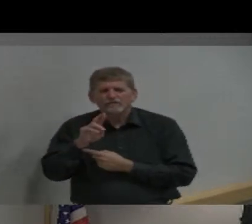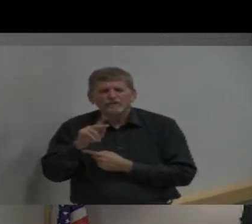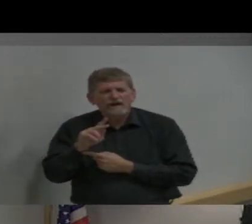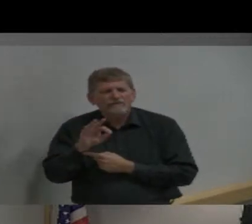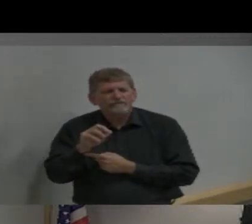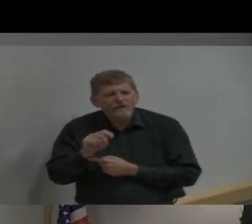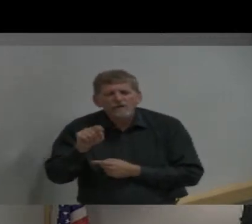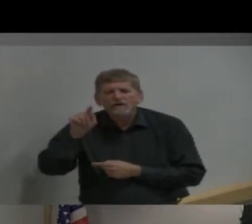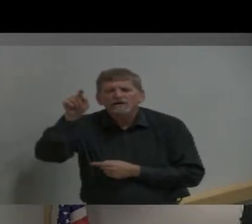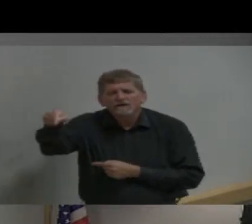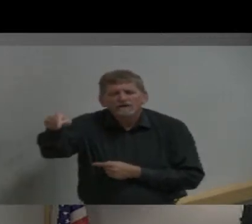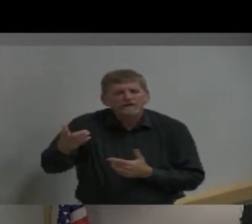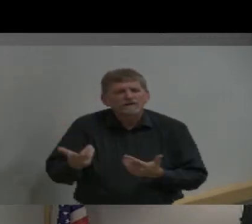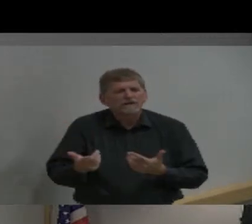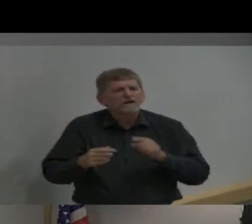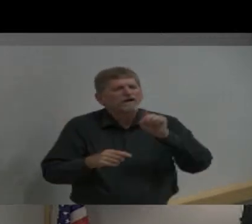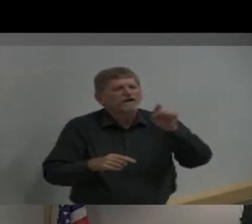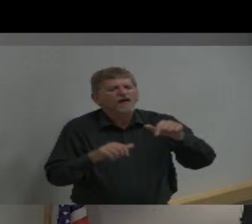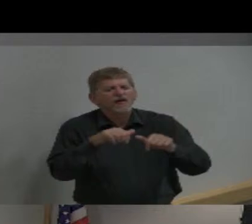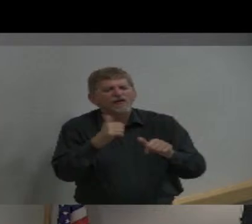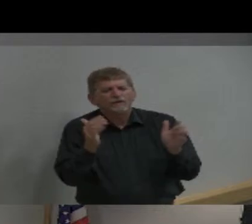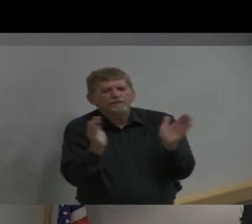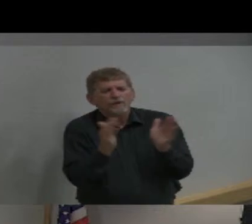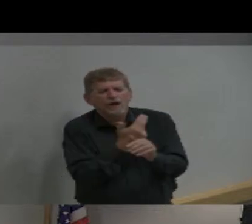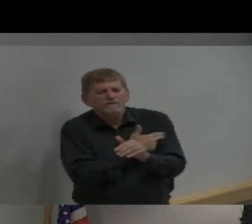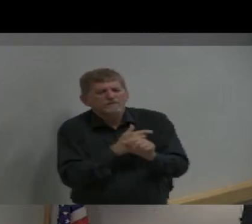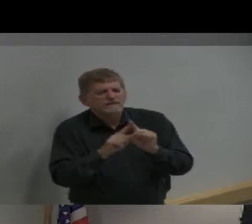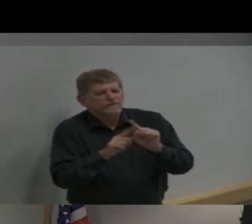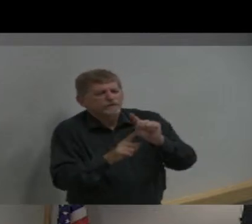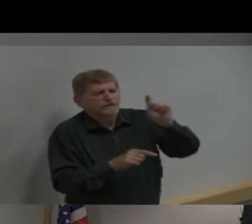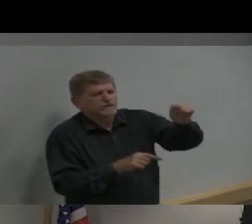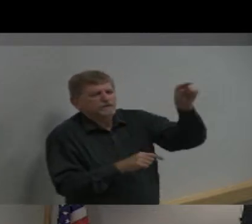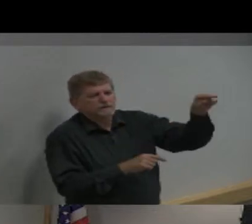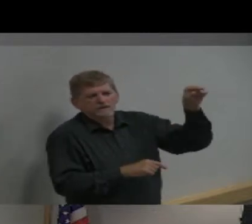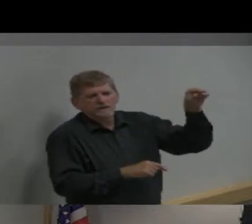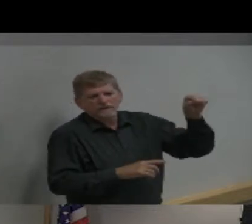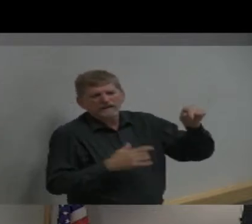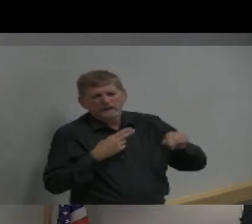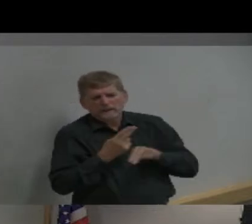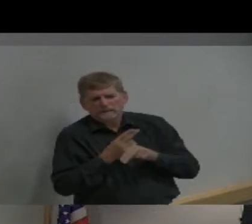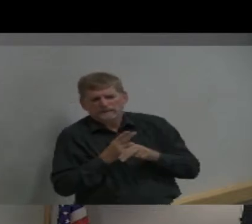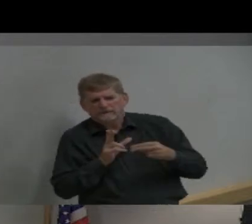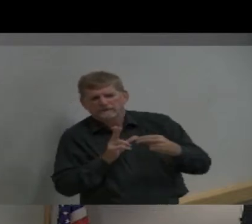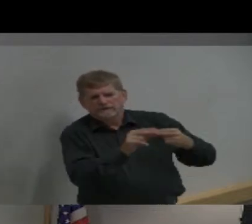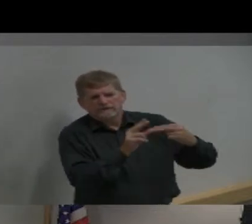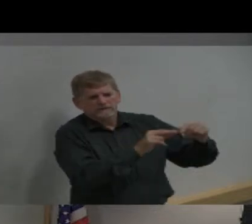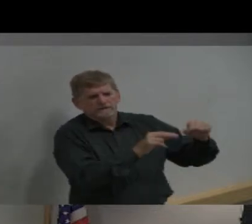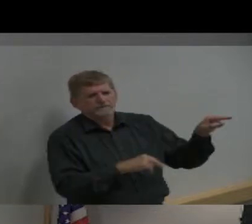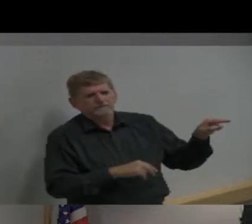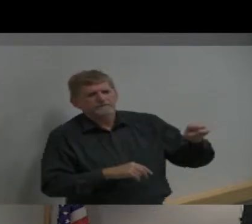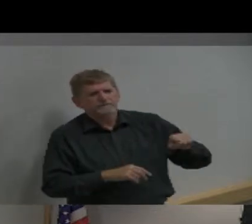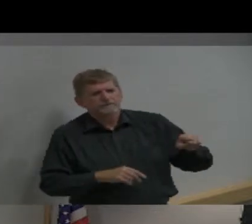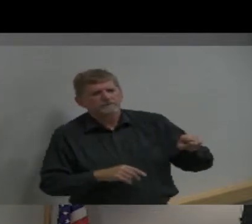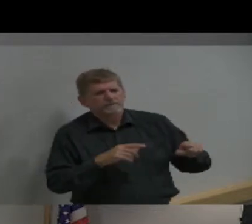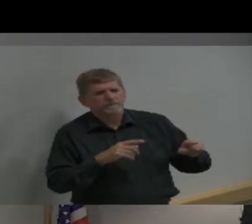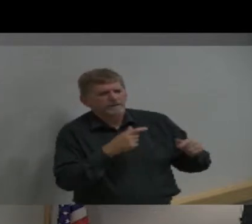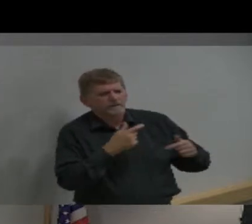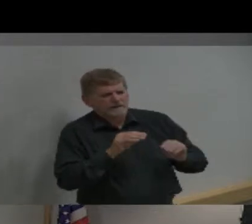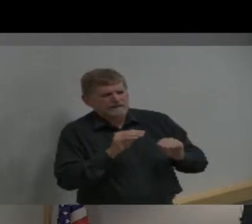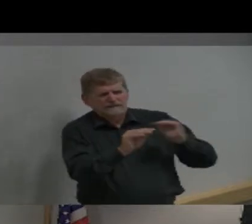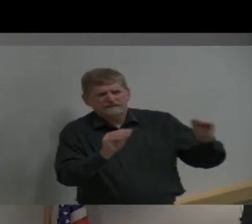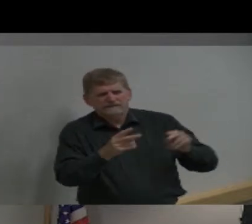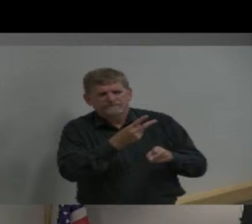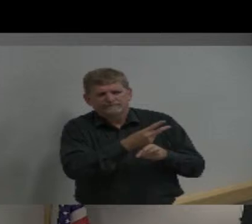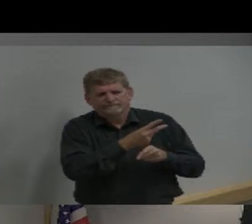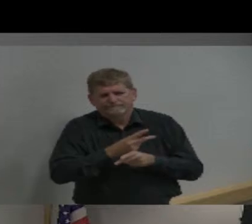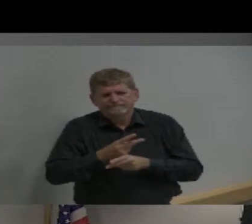pop-off valves, if you will, to send appropriate patients to those facilities to be cared for by the great teams that are in both of those